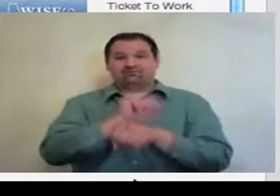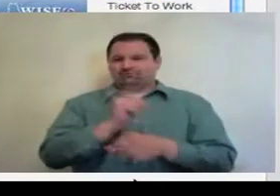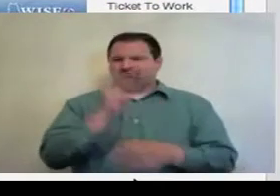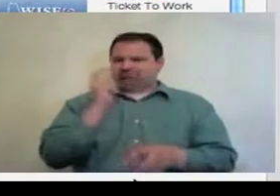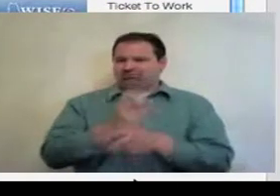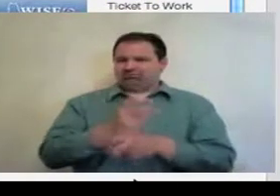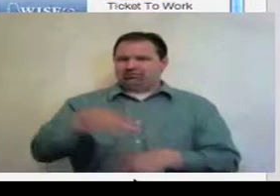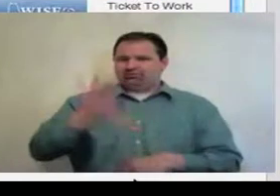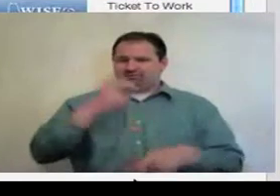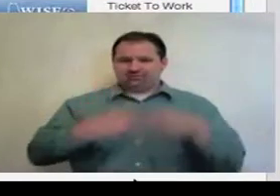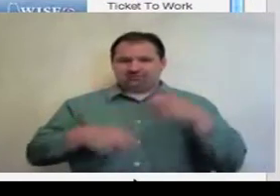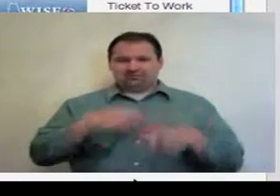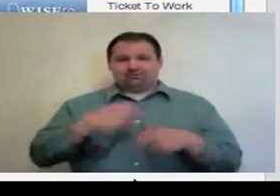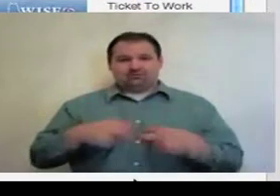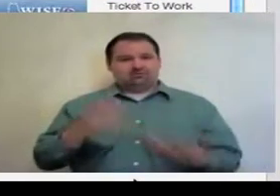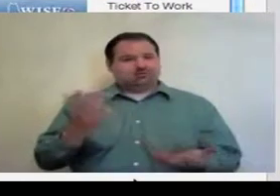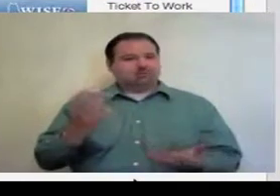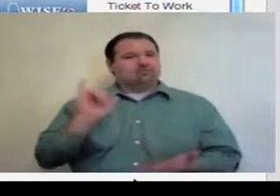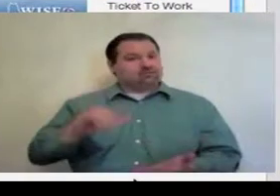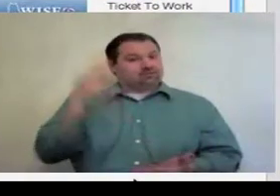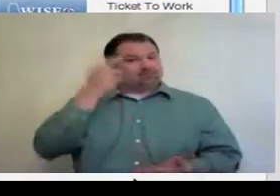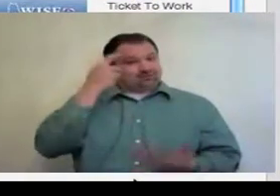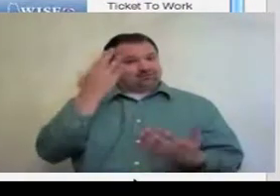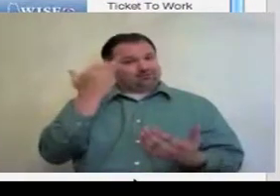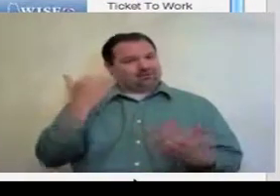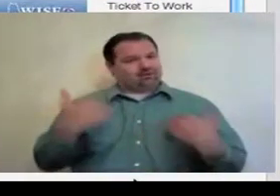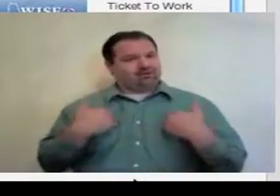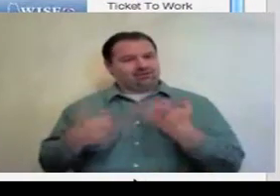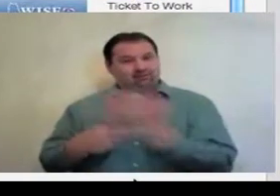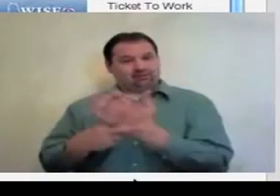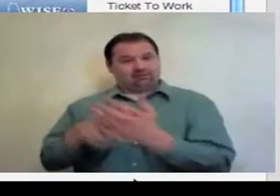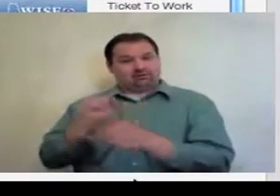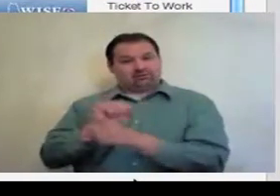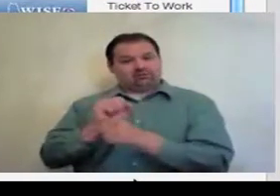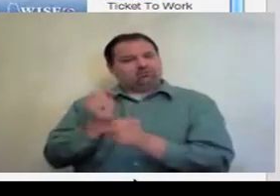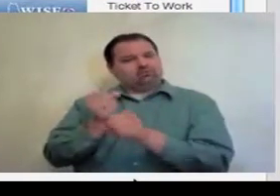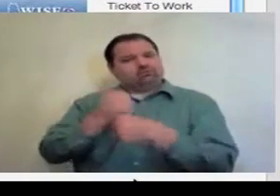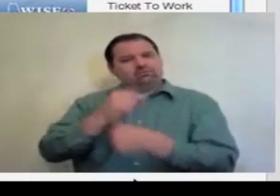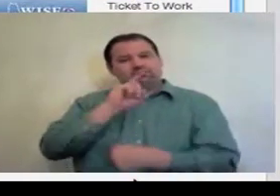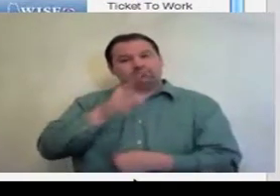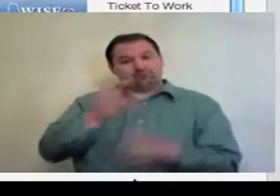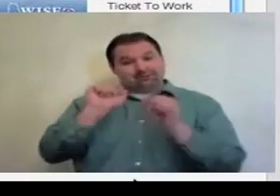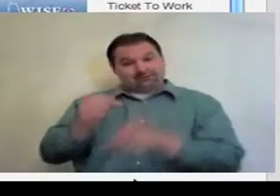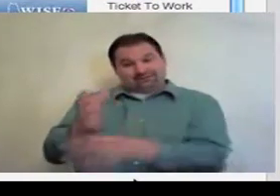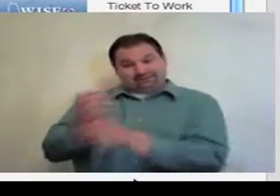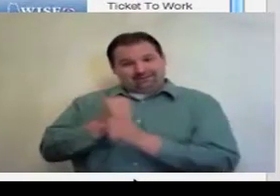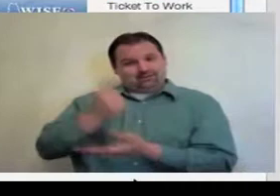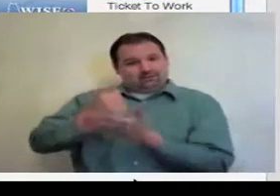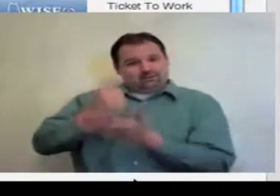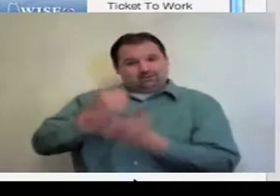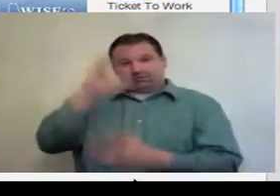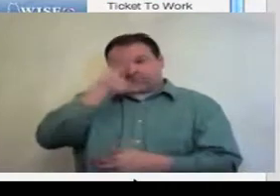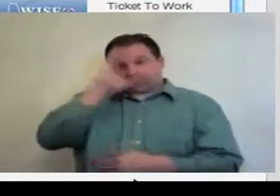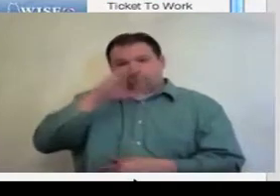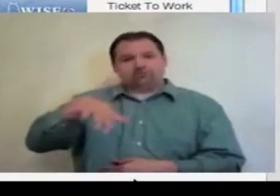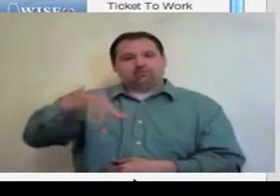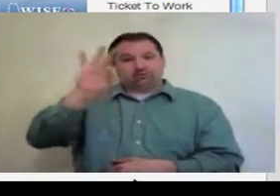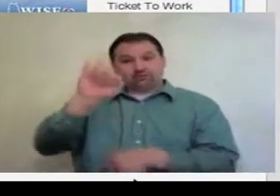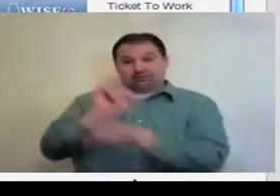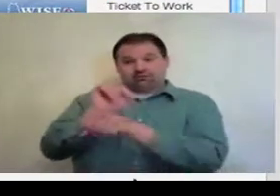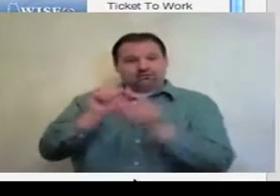it can be difficult. And that's the point of the Ticket to Work program, is that you can actually get assistance in finding a job and keeping that